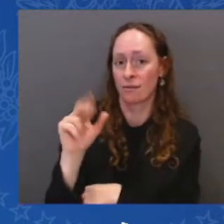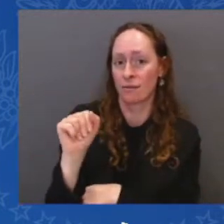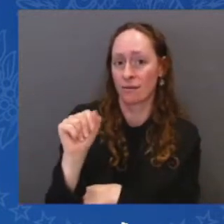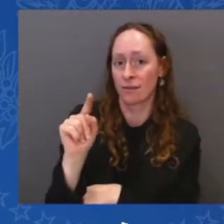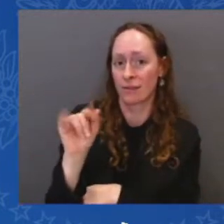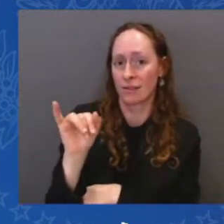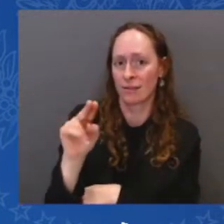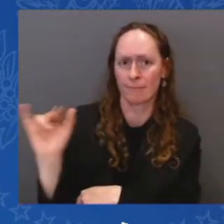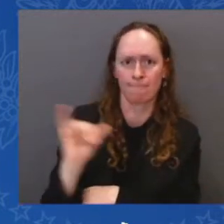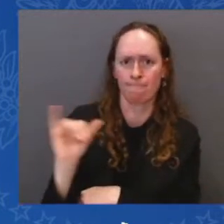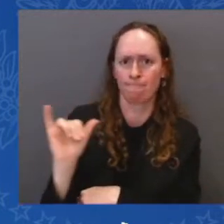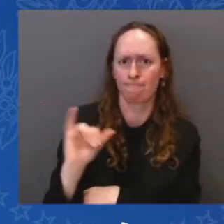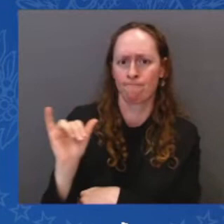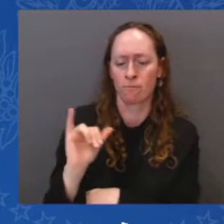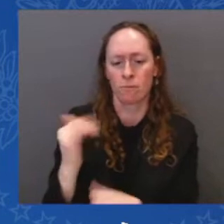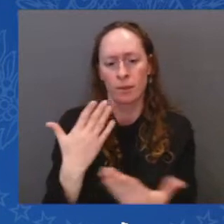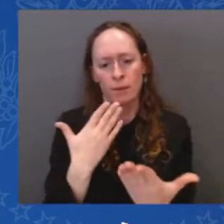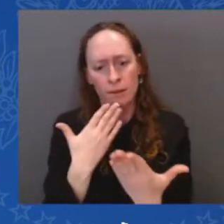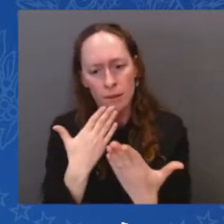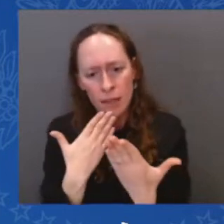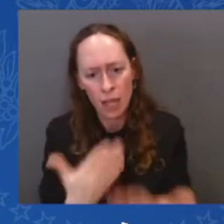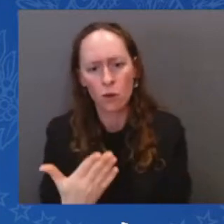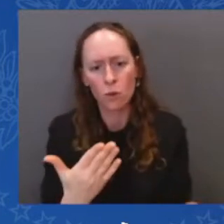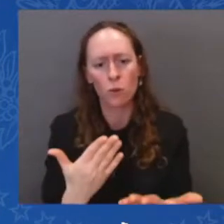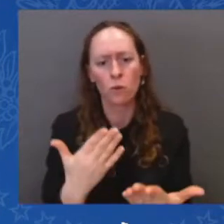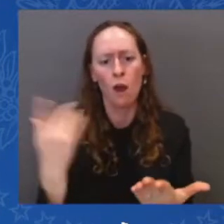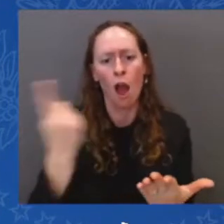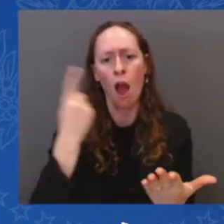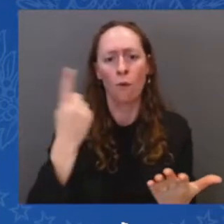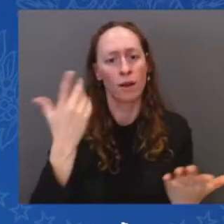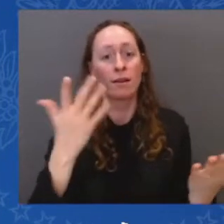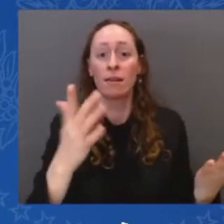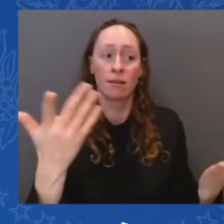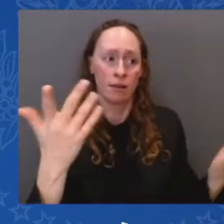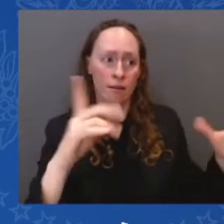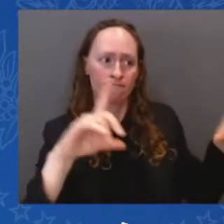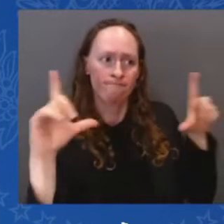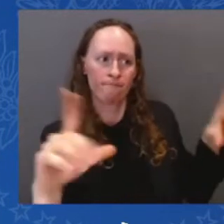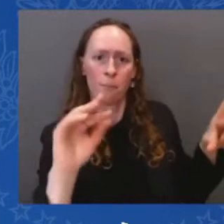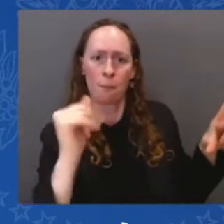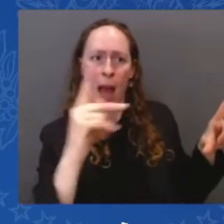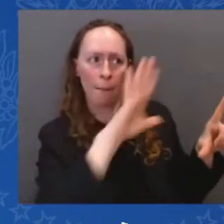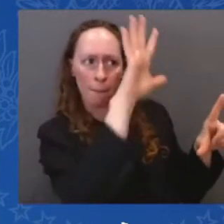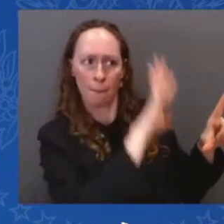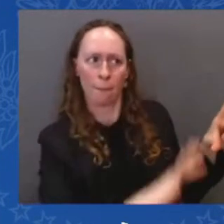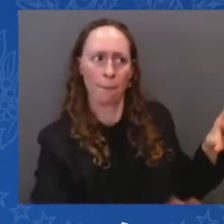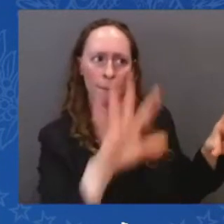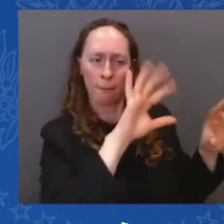sharing the whole map with me, the whole map. Thanks, pal.